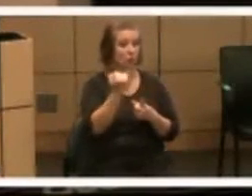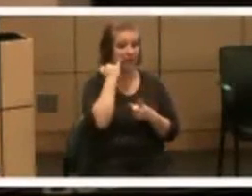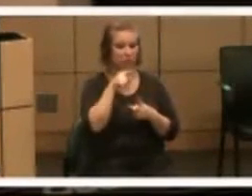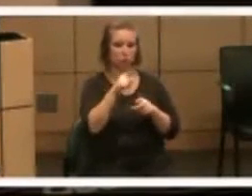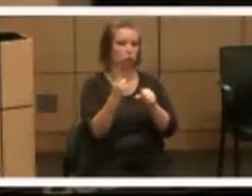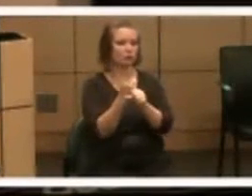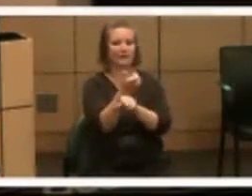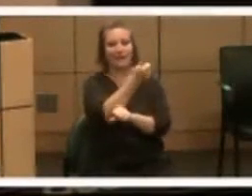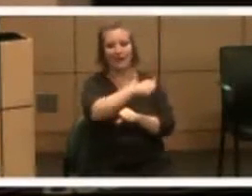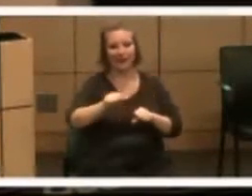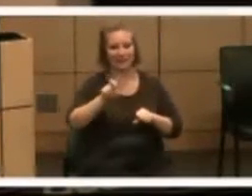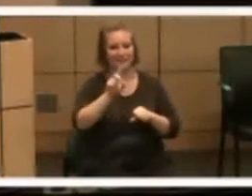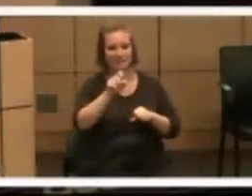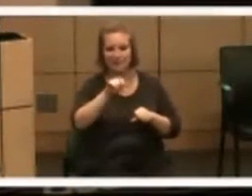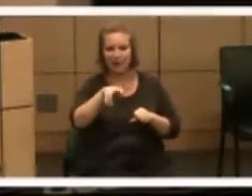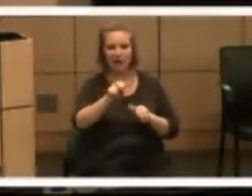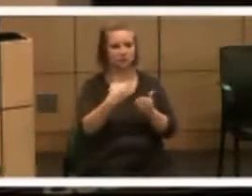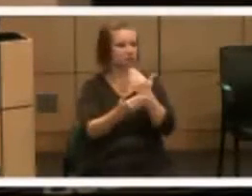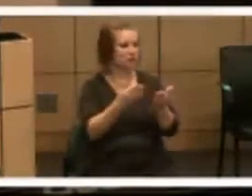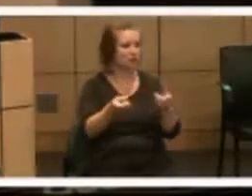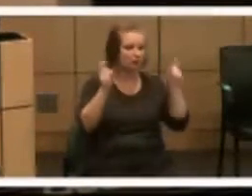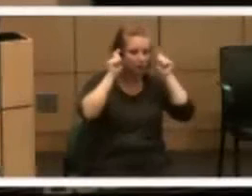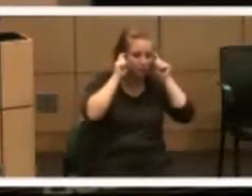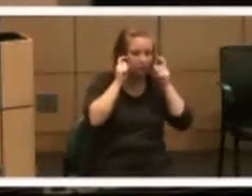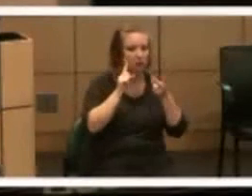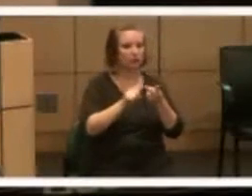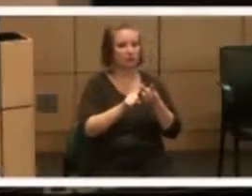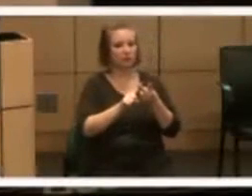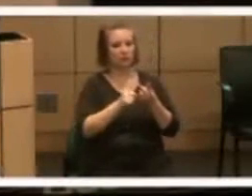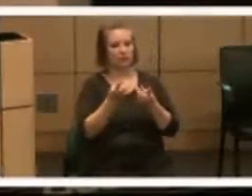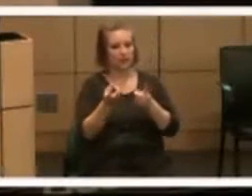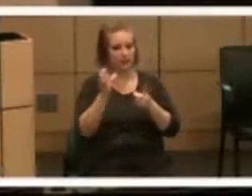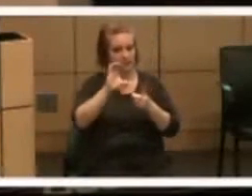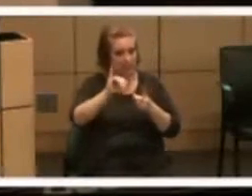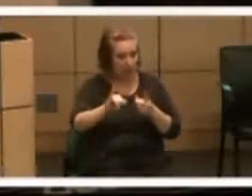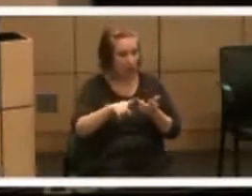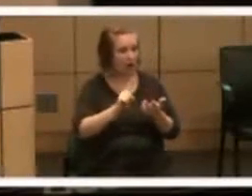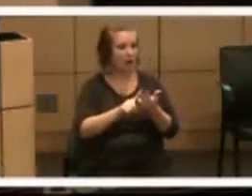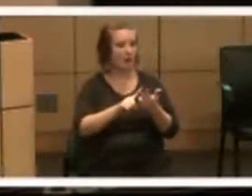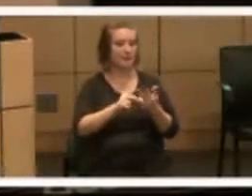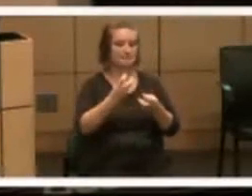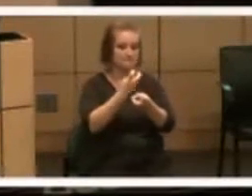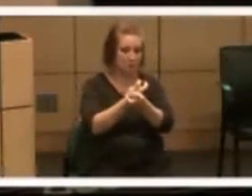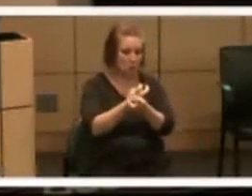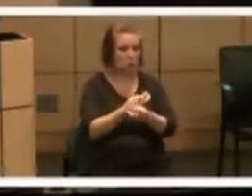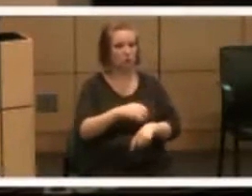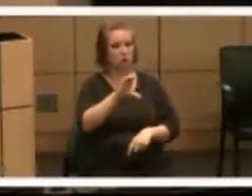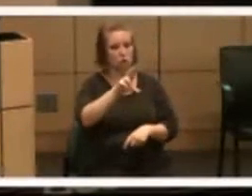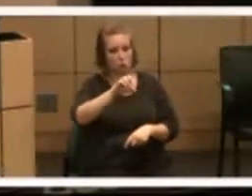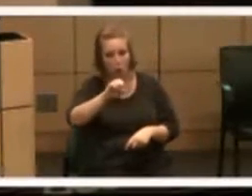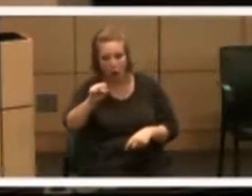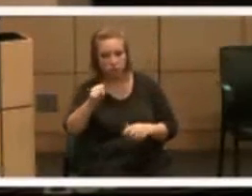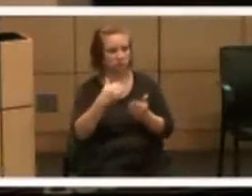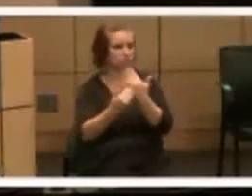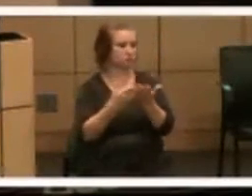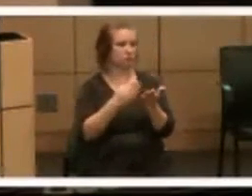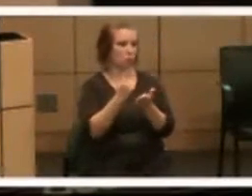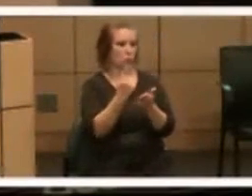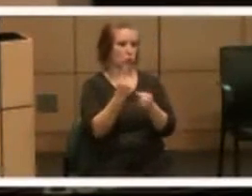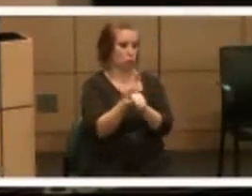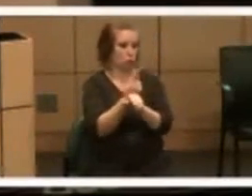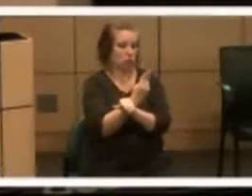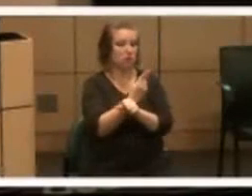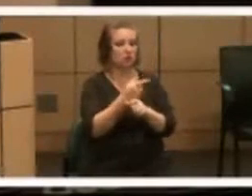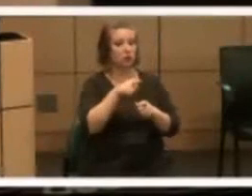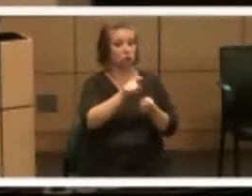devices, whether it's an implant, a hearing aid, a cross hearing aid, a bone anchored hearing aid, one of the things you're doing is essentially changing either the